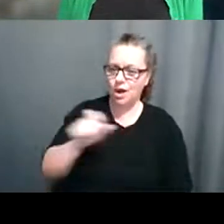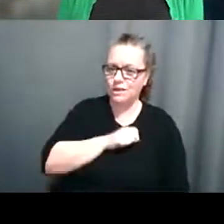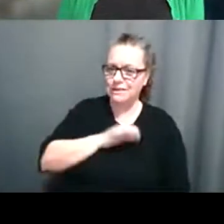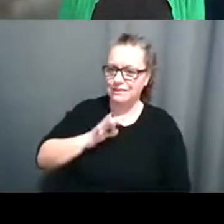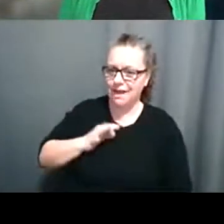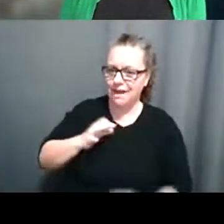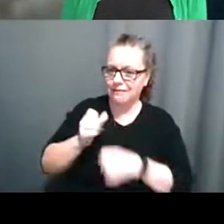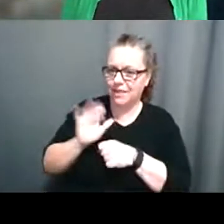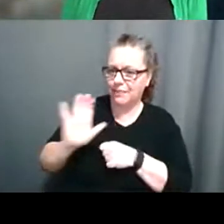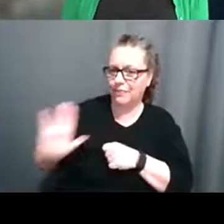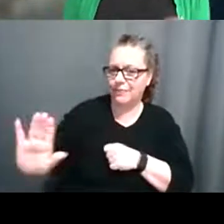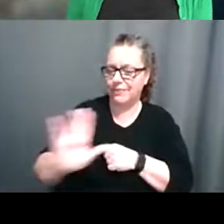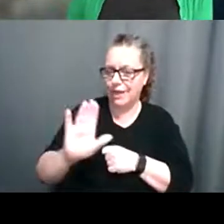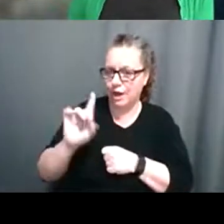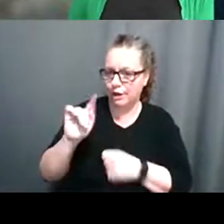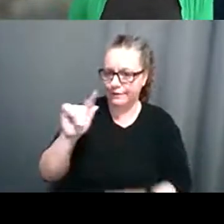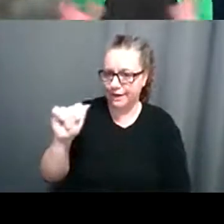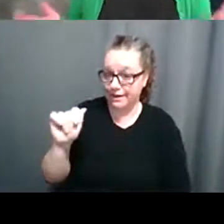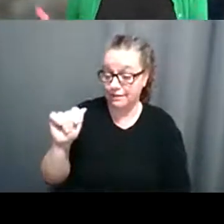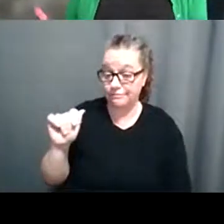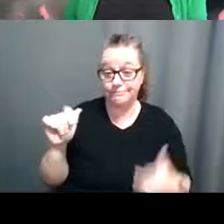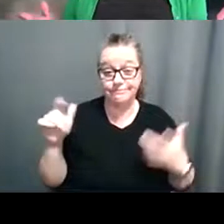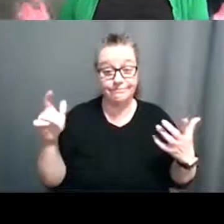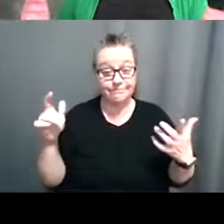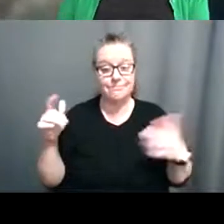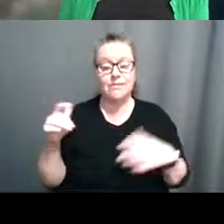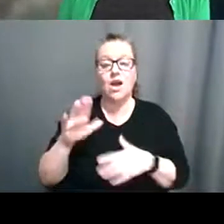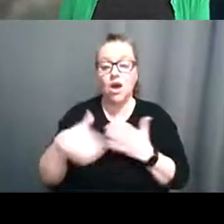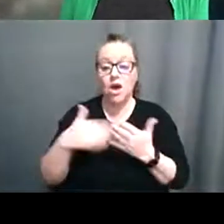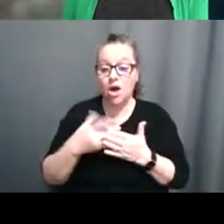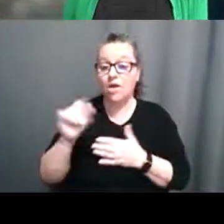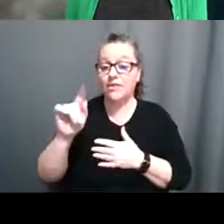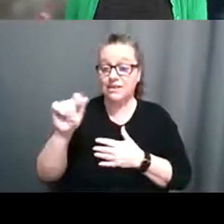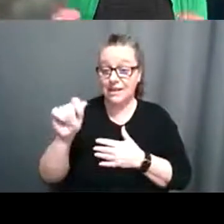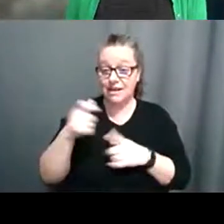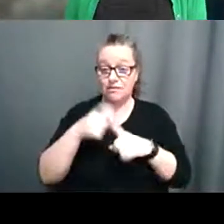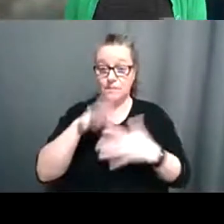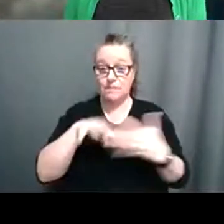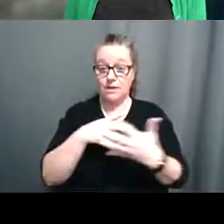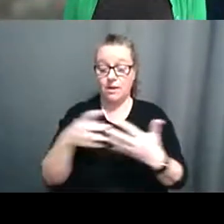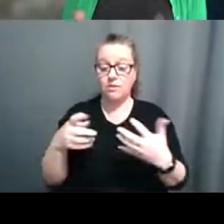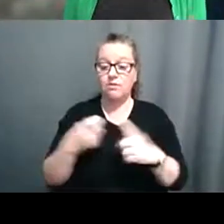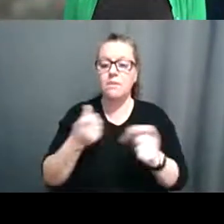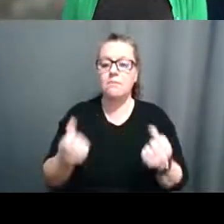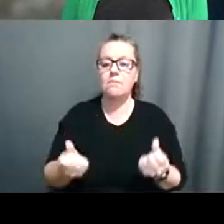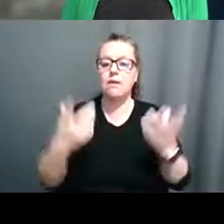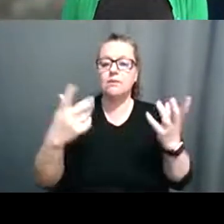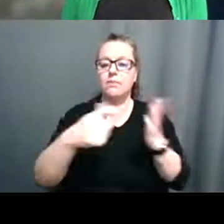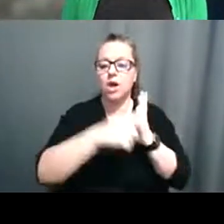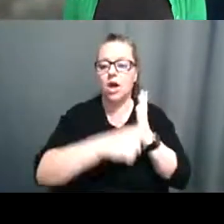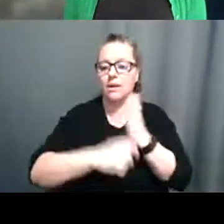their data? It turns out all the data on this spreadsheet came from multiple automated